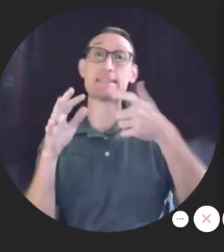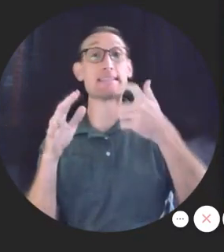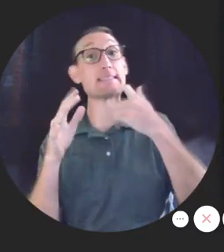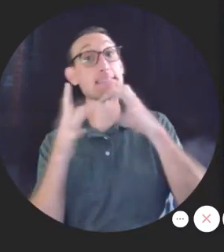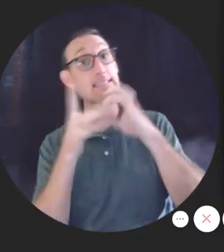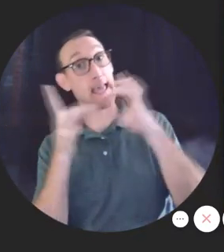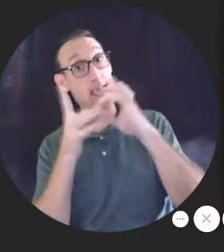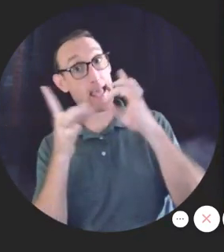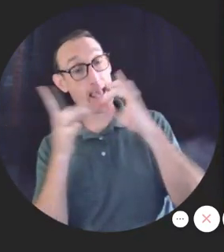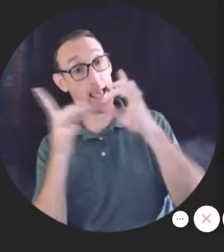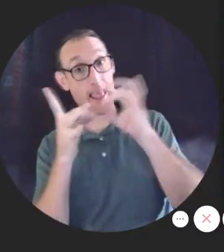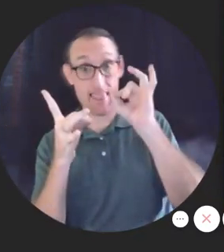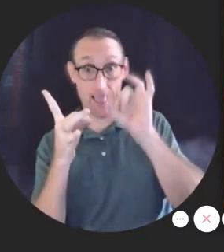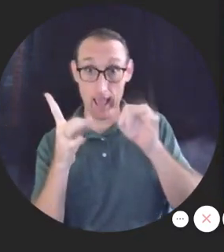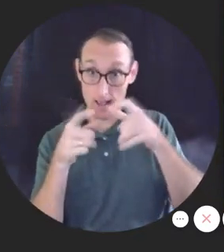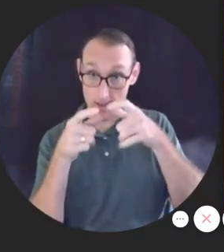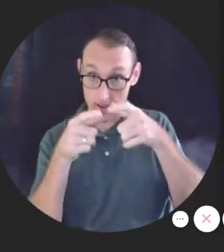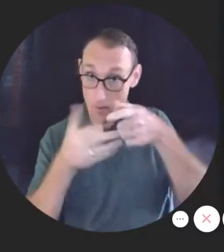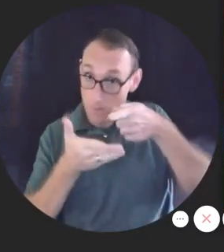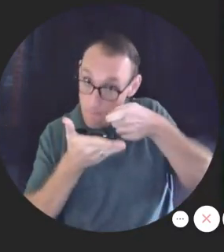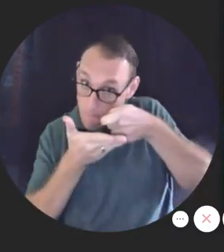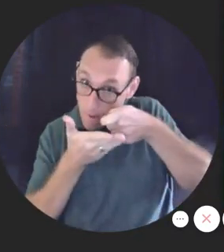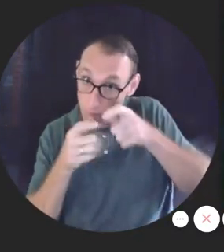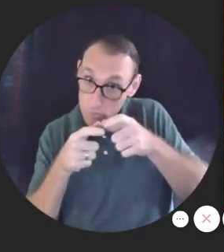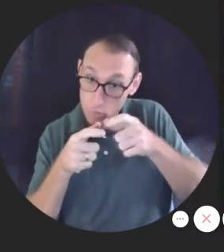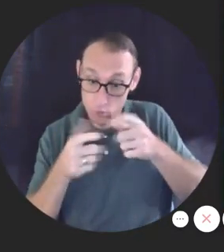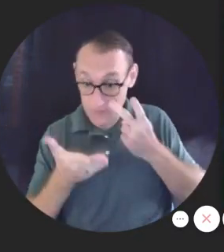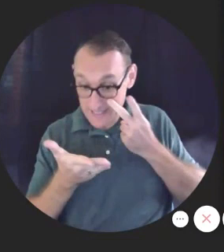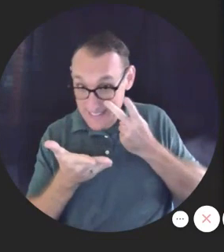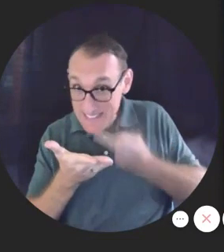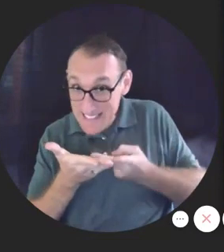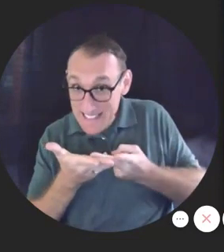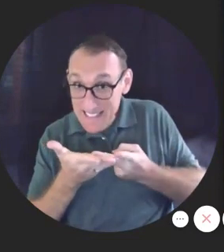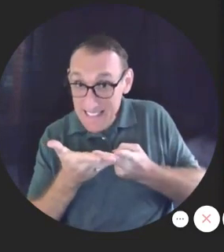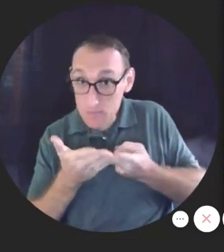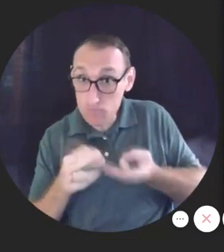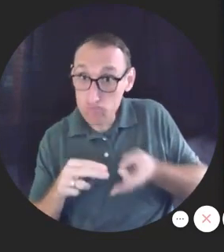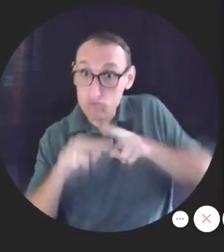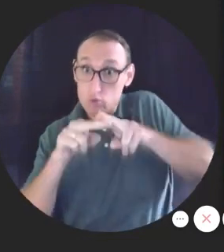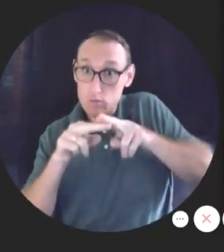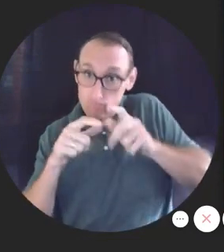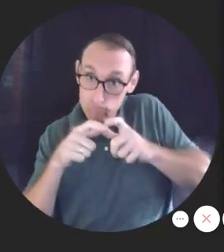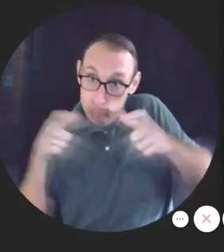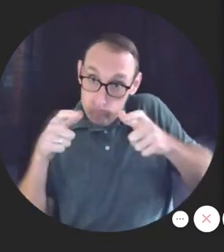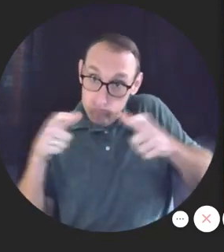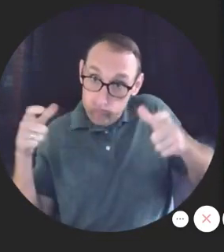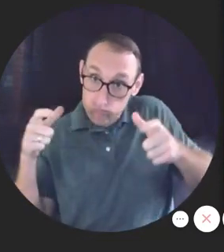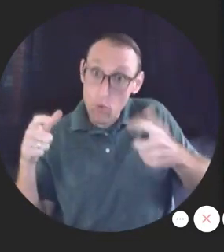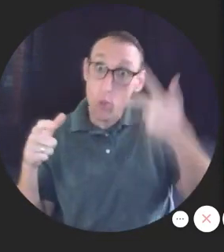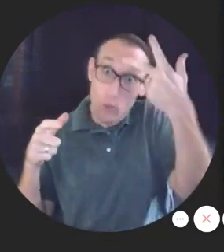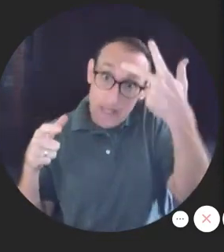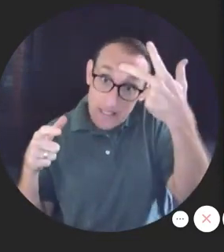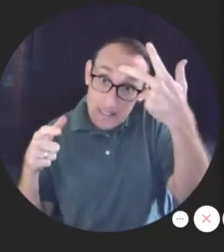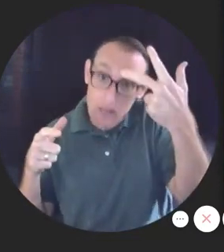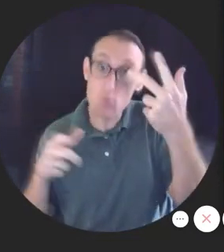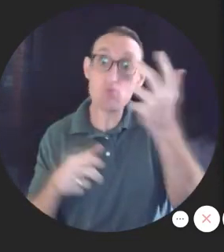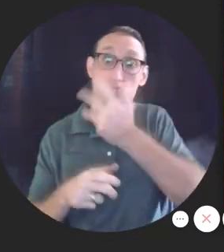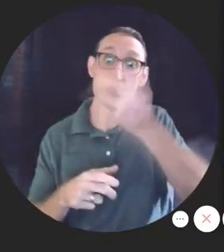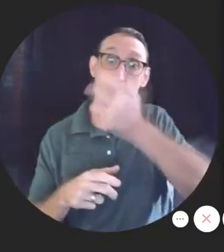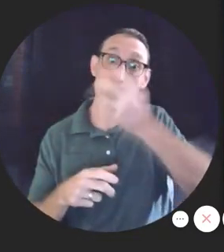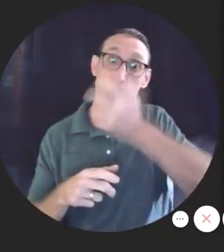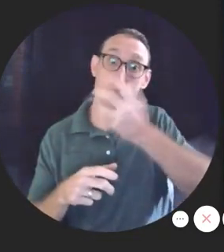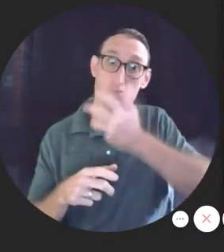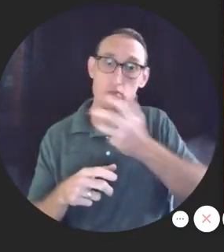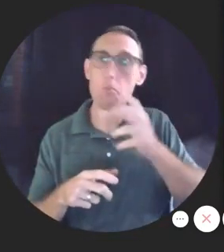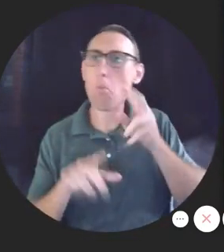3 times larger than they already are, to make them look like that. Let's see if that happens. When I move it over the 3x, let's see if it